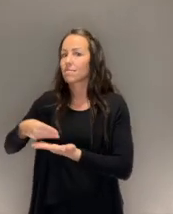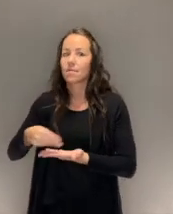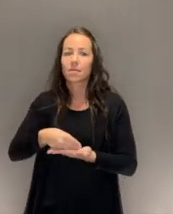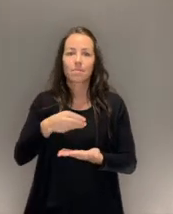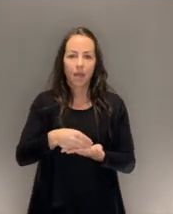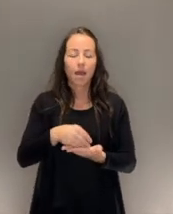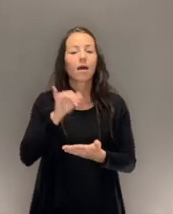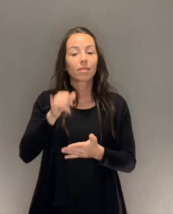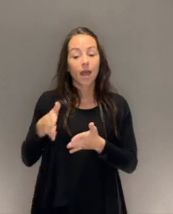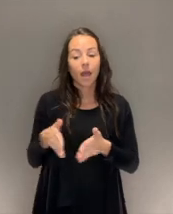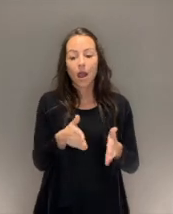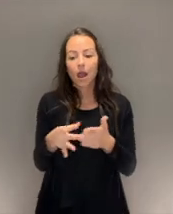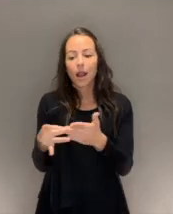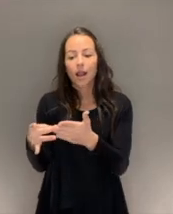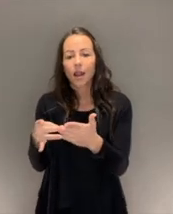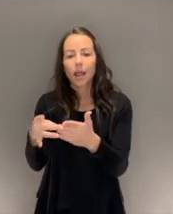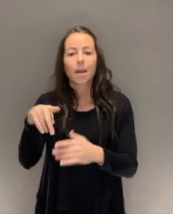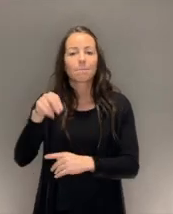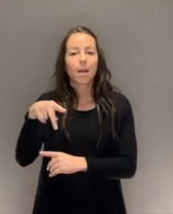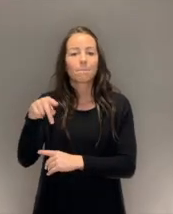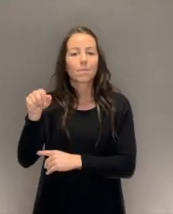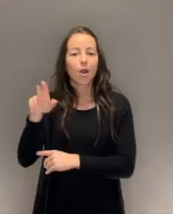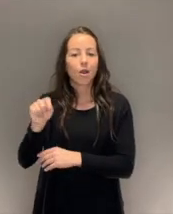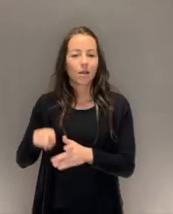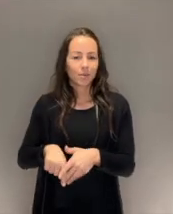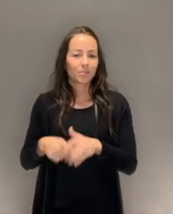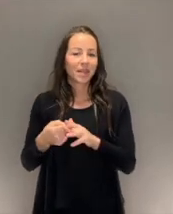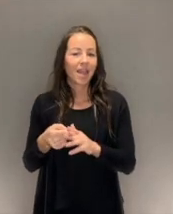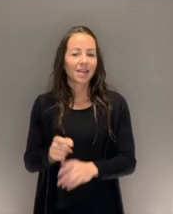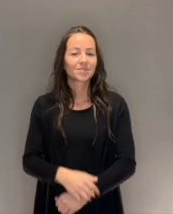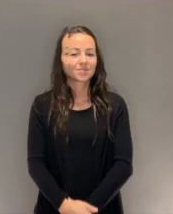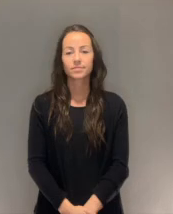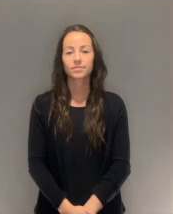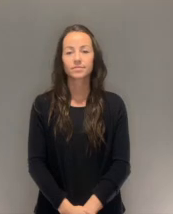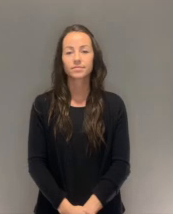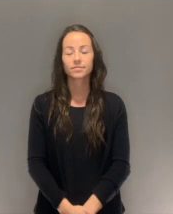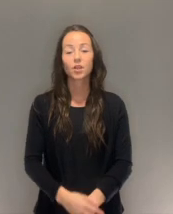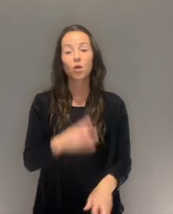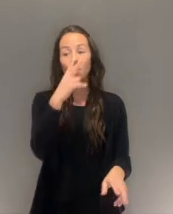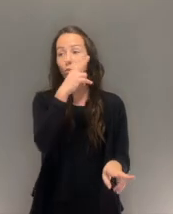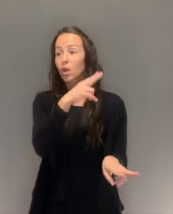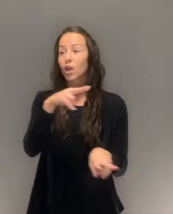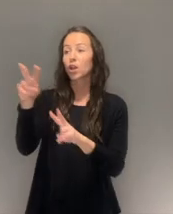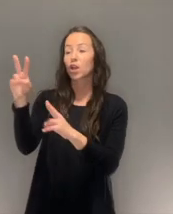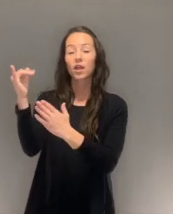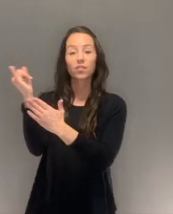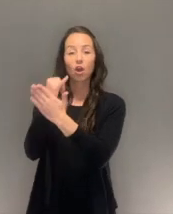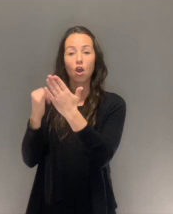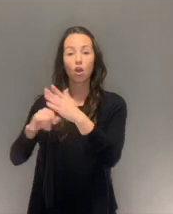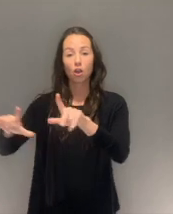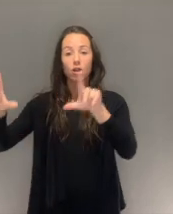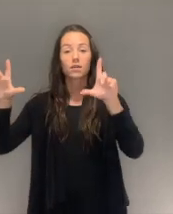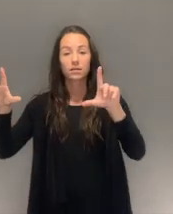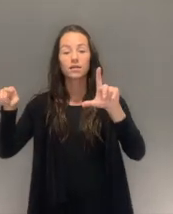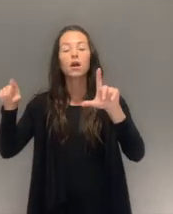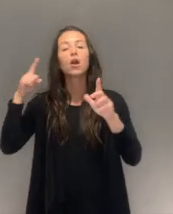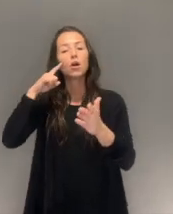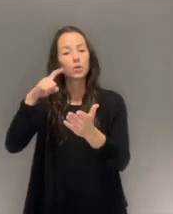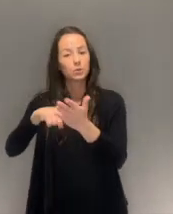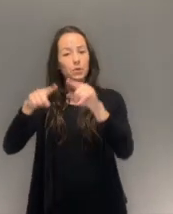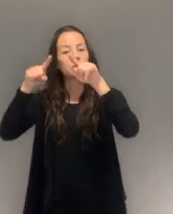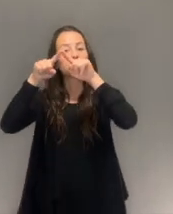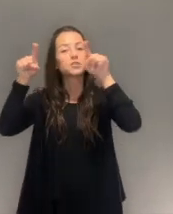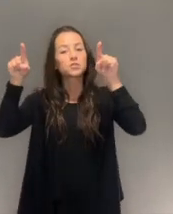was really kind of in this vein that pop art got started. When we look at this piece, we see a relatively